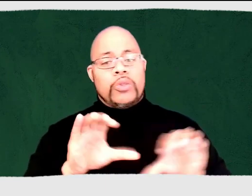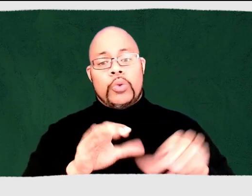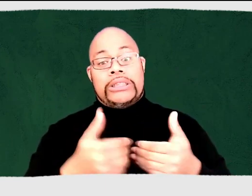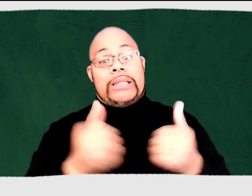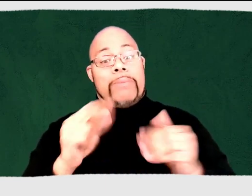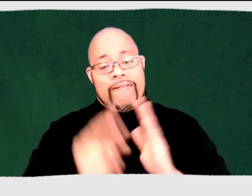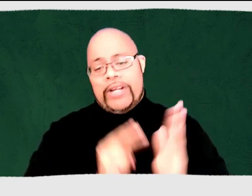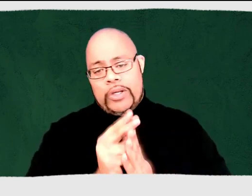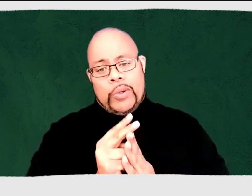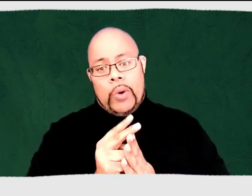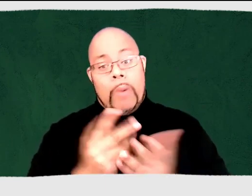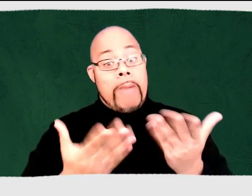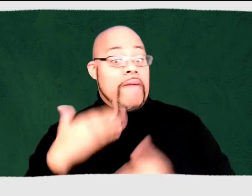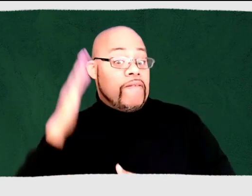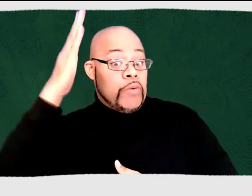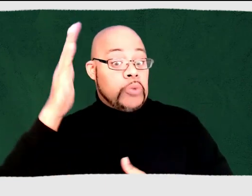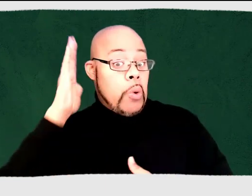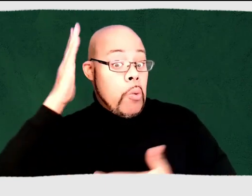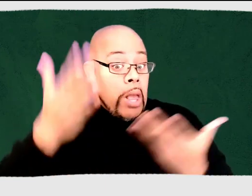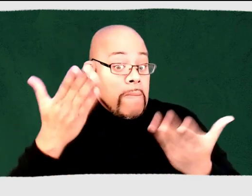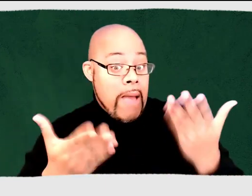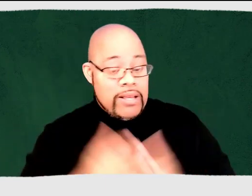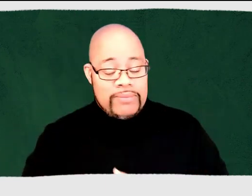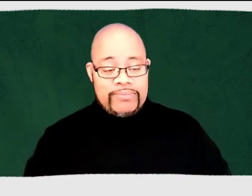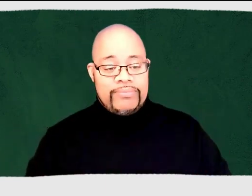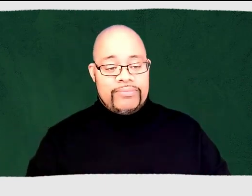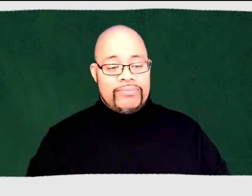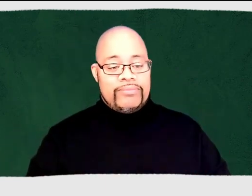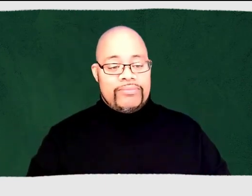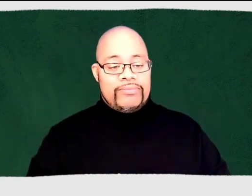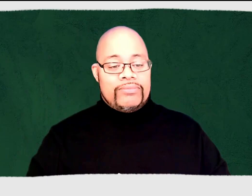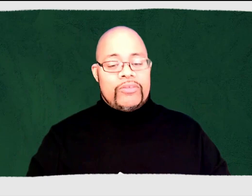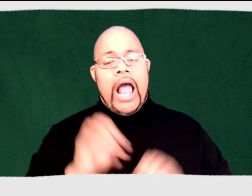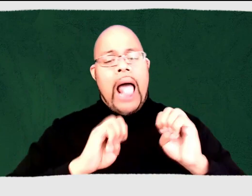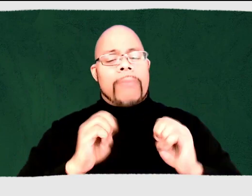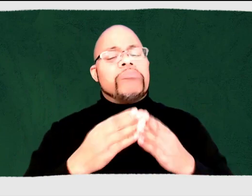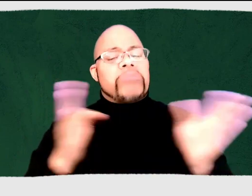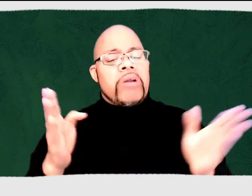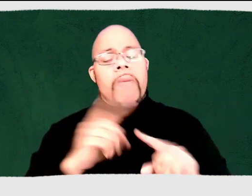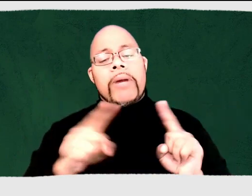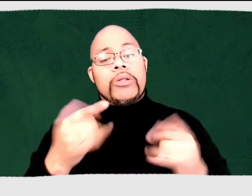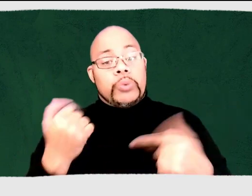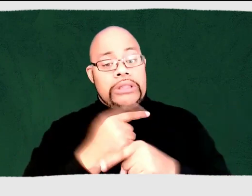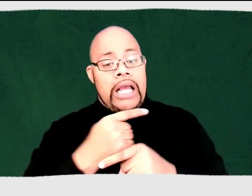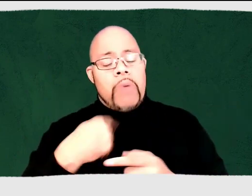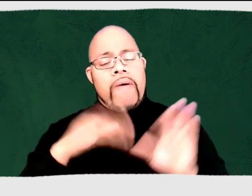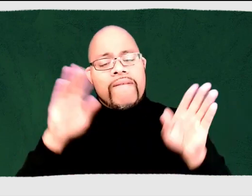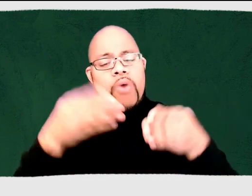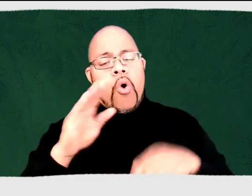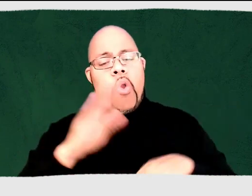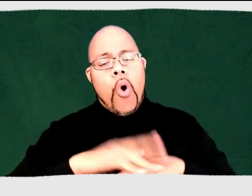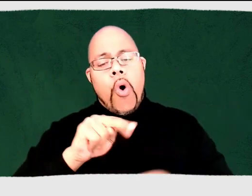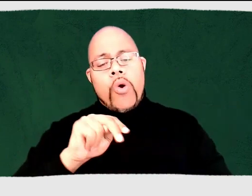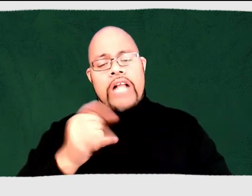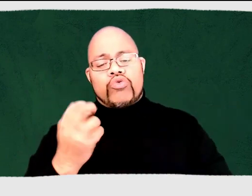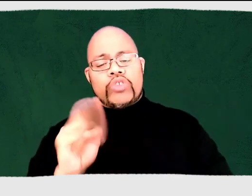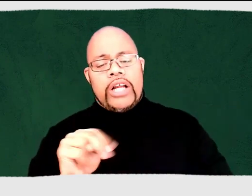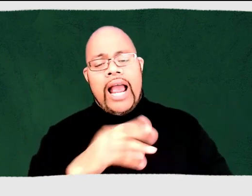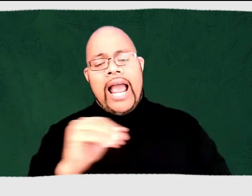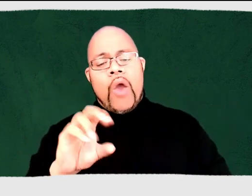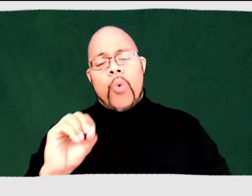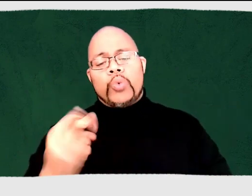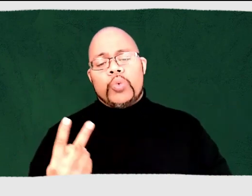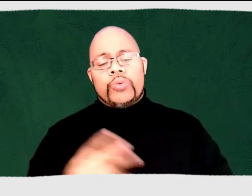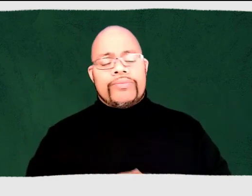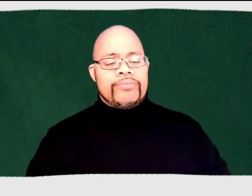video, and maybe we will someday soon, on elements in general. But today, we're going to focus on nitrogen and oxygen,